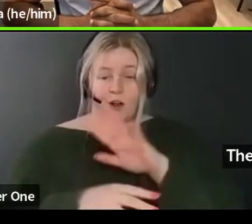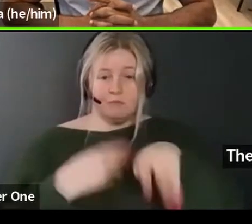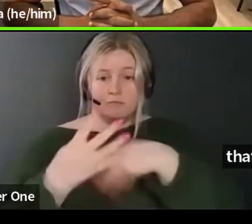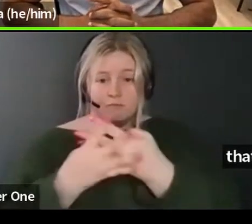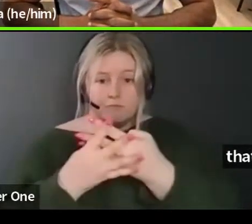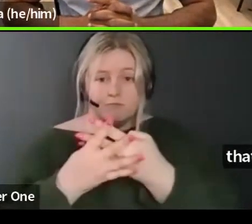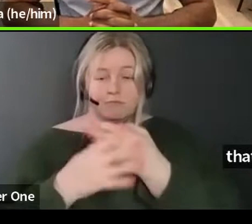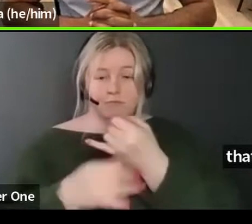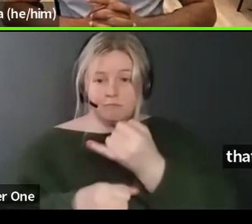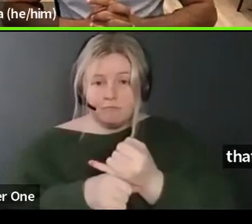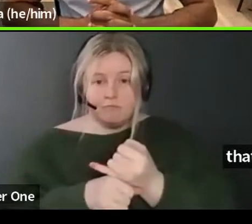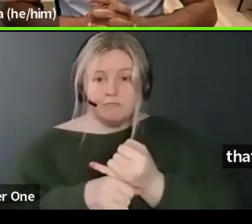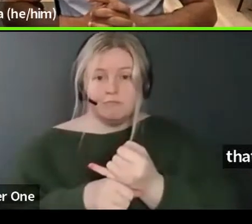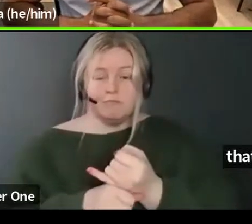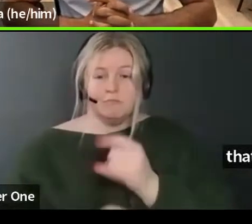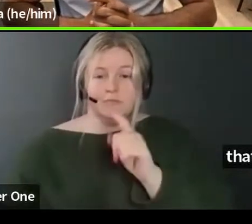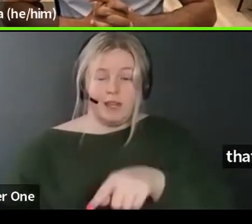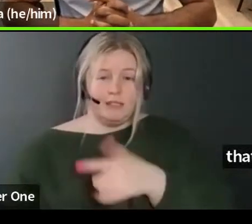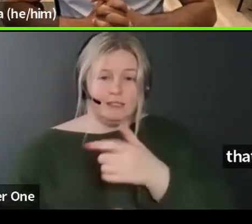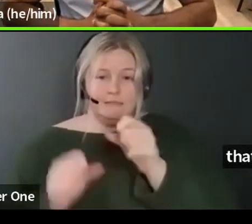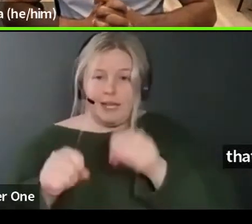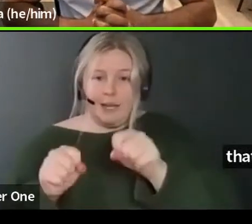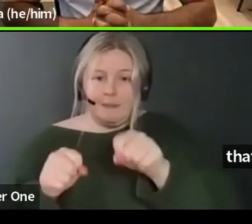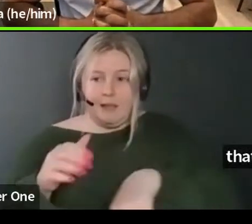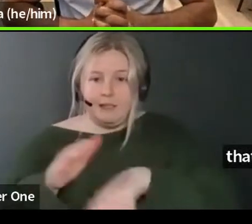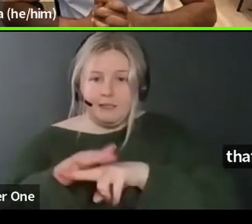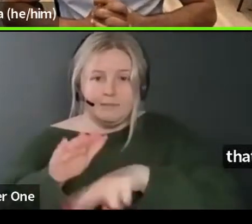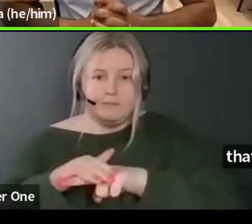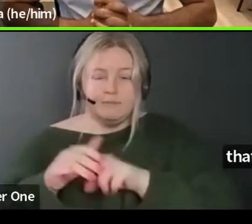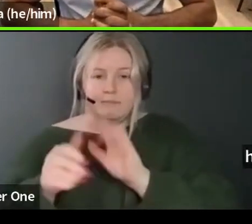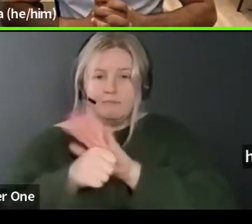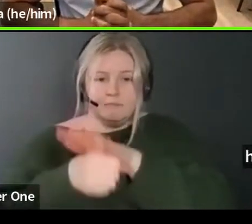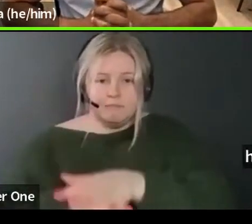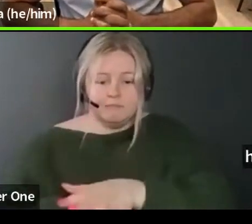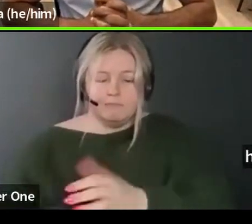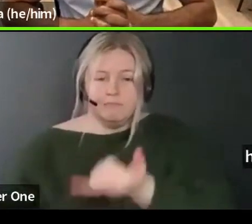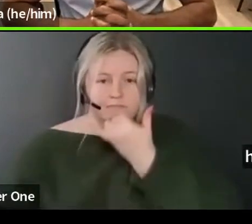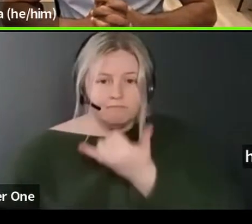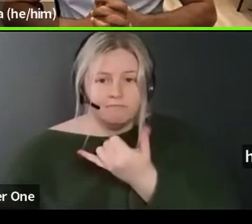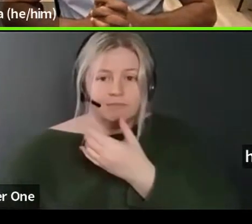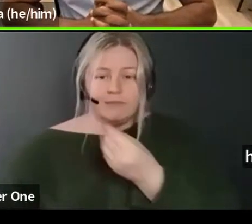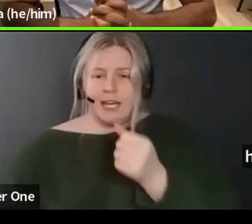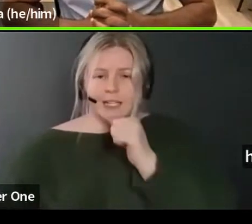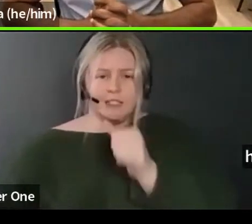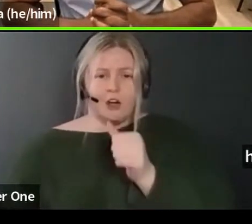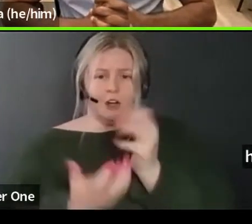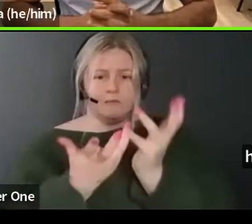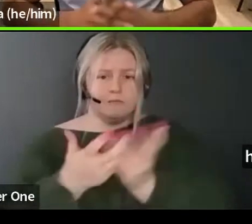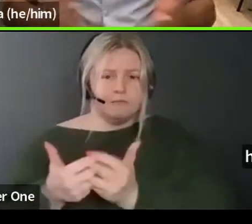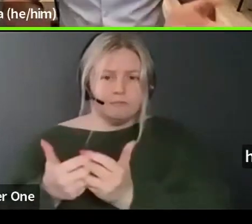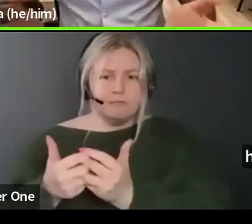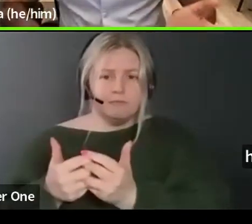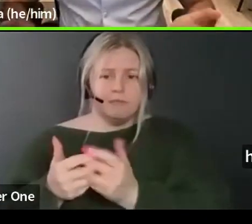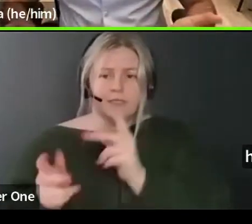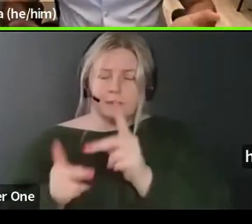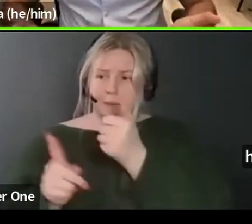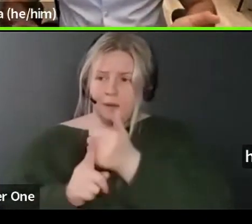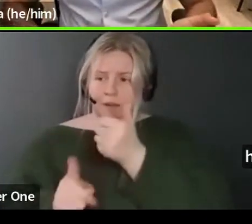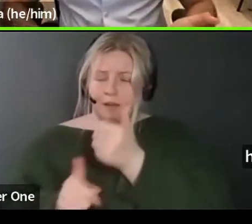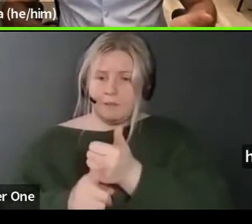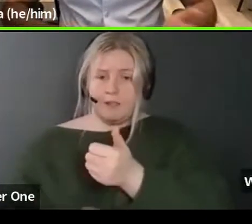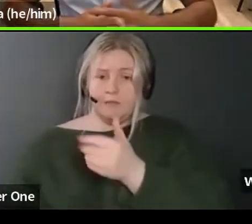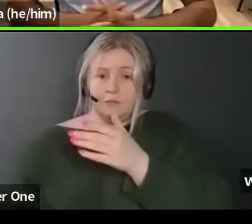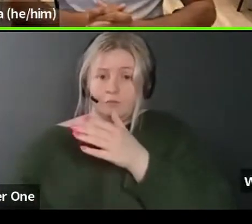which is fundamentally ableist. It's absolutely wrong. And it's actually not in line with the wishes of people who are actually going to end up in